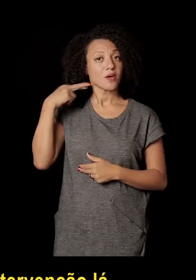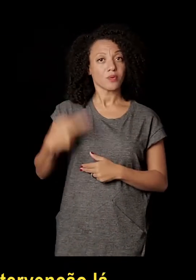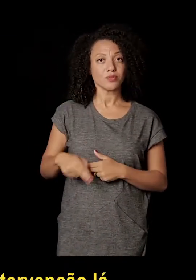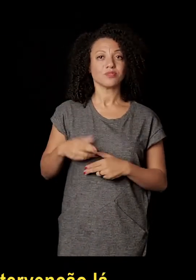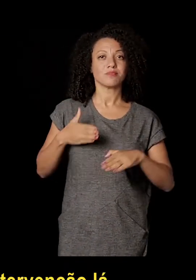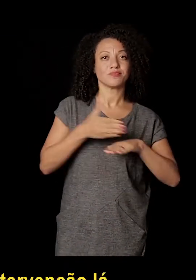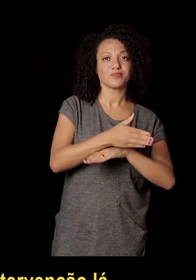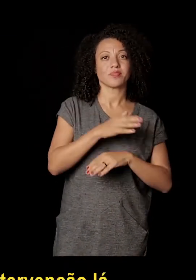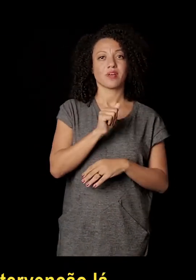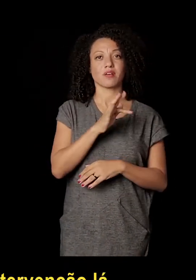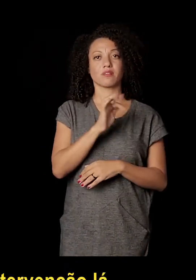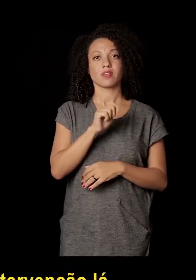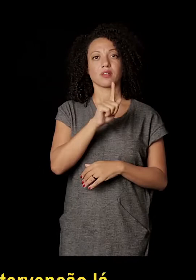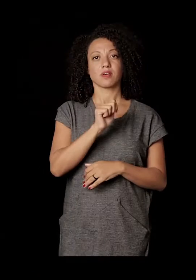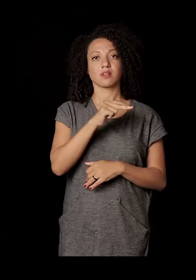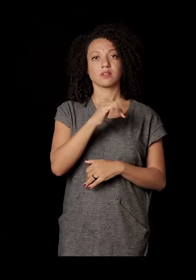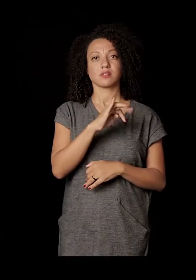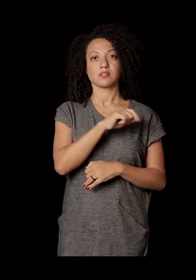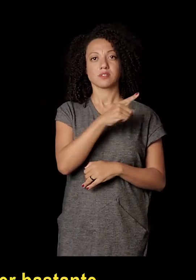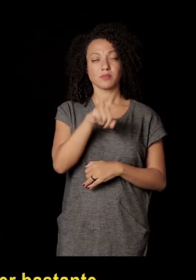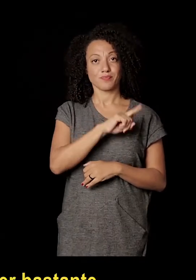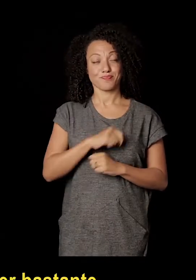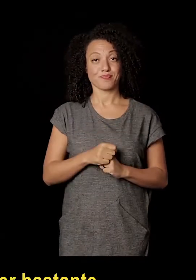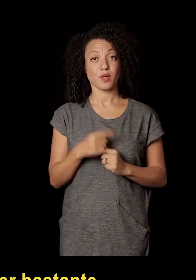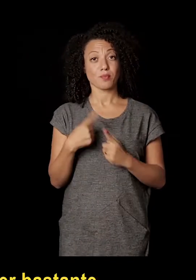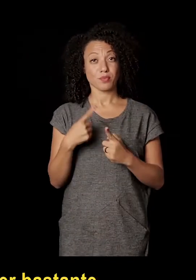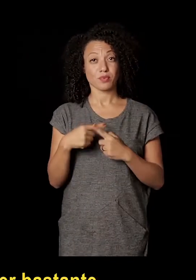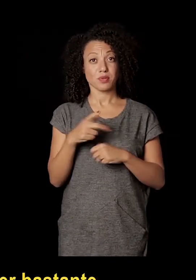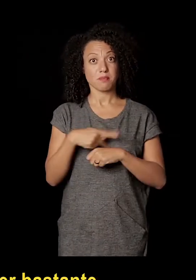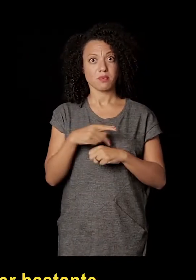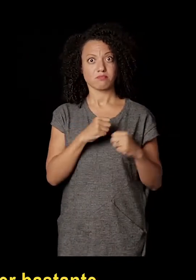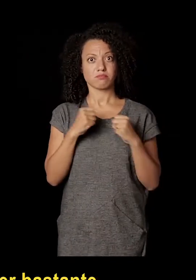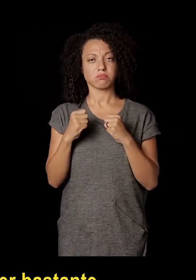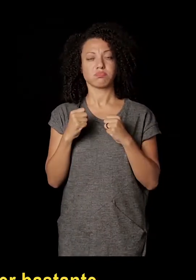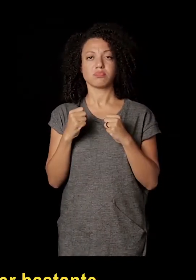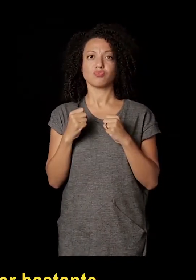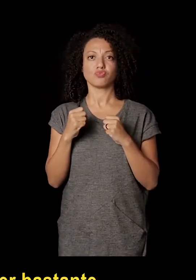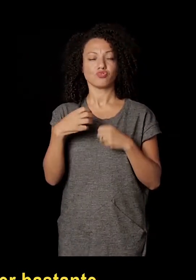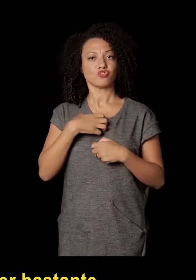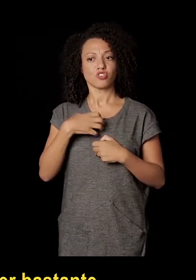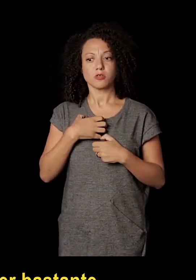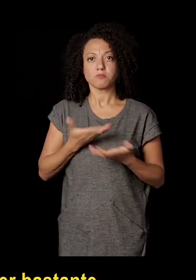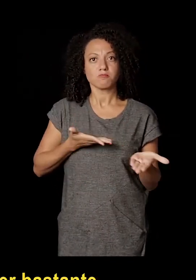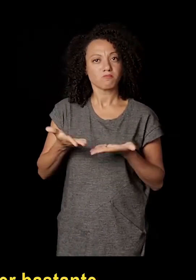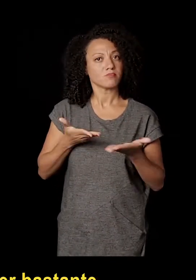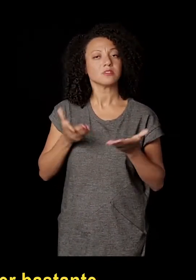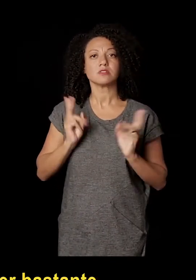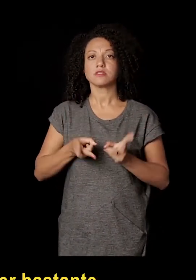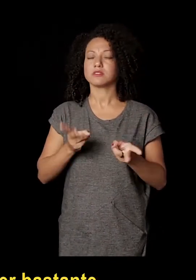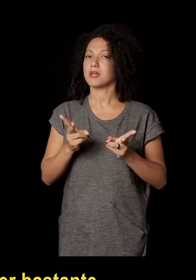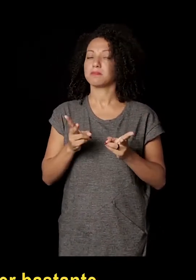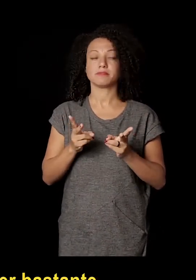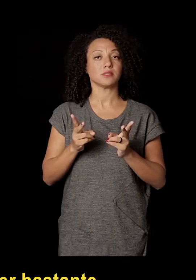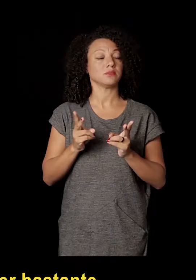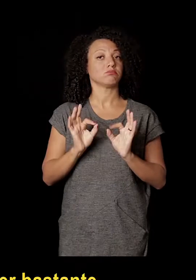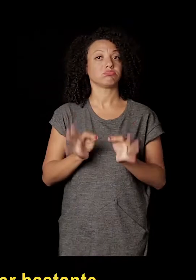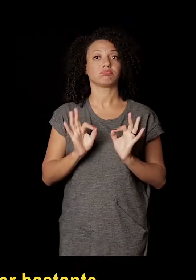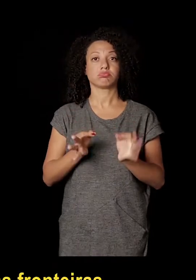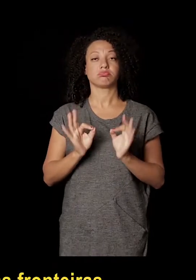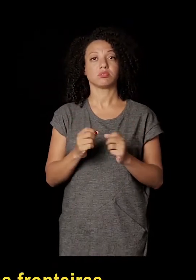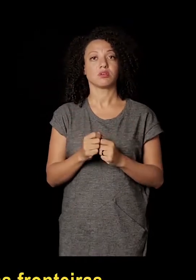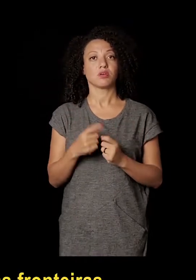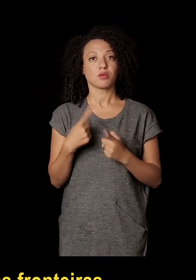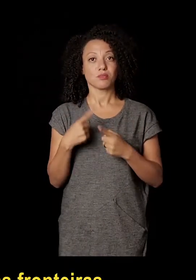did in Afghanistan. Great powers tend to be quite clumsy in the way they deal with the rest of the